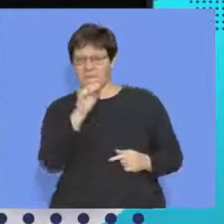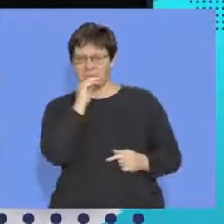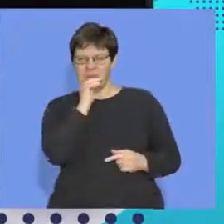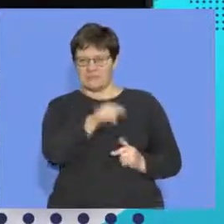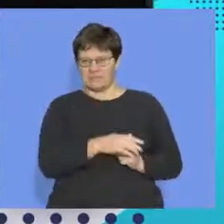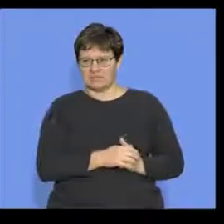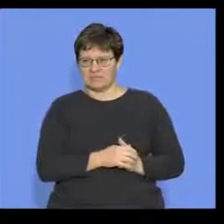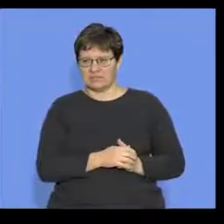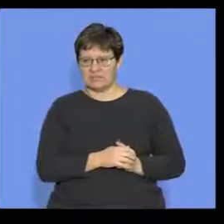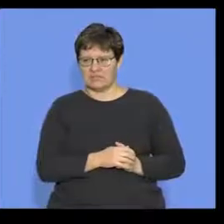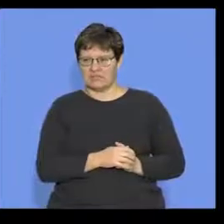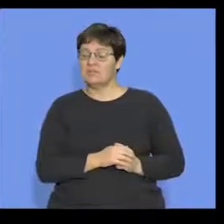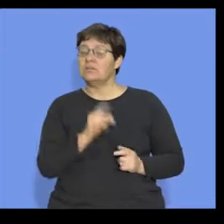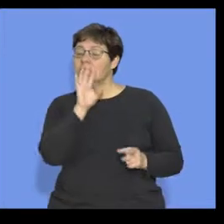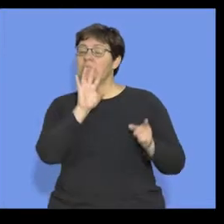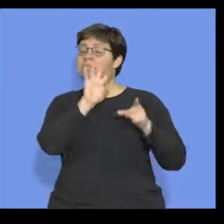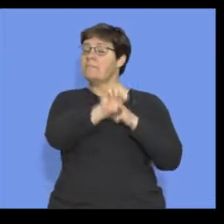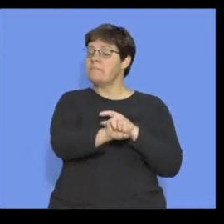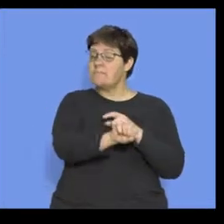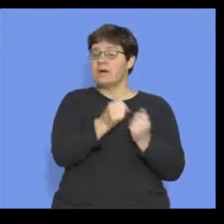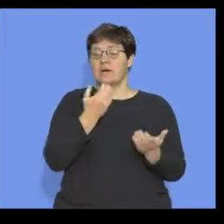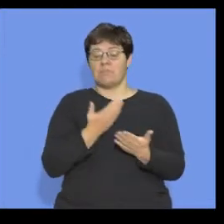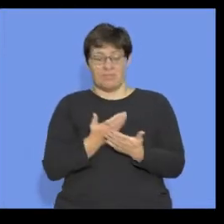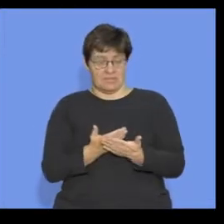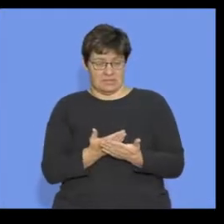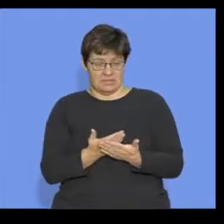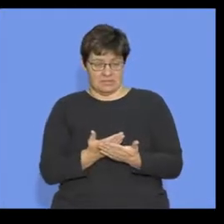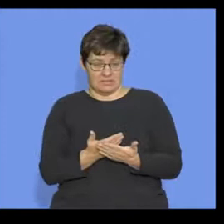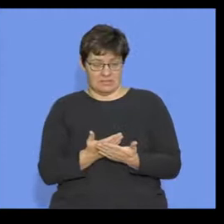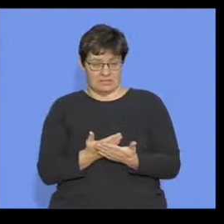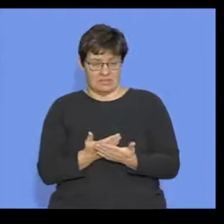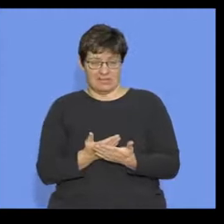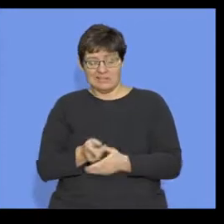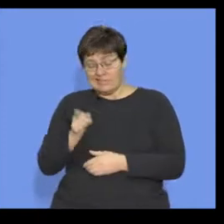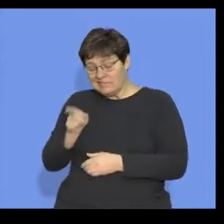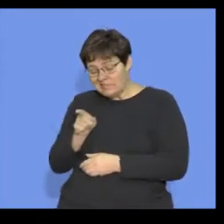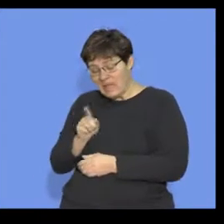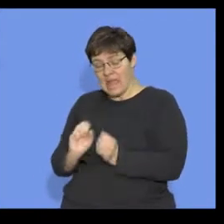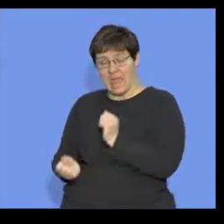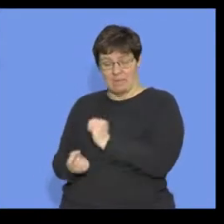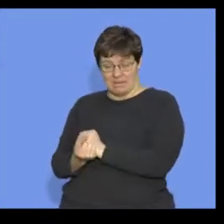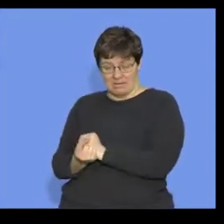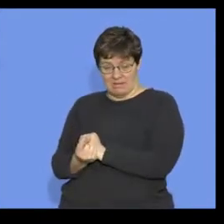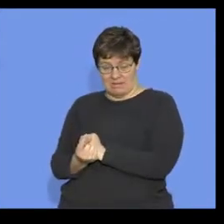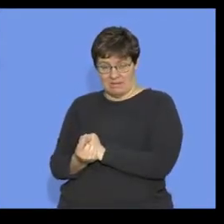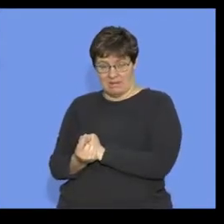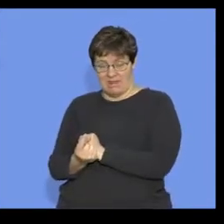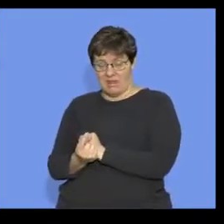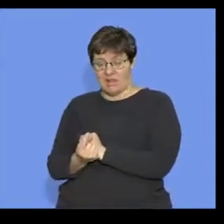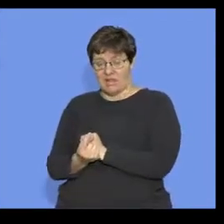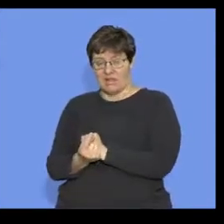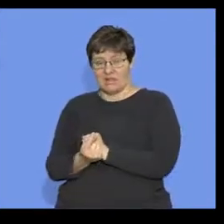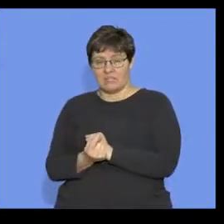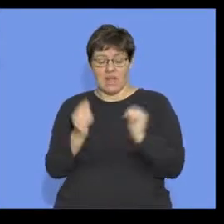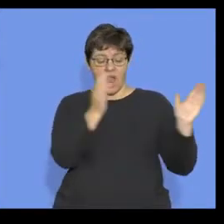Okay. So to determine the probability that an event occurs when the